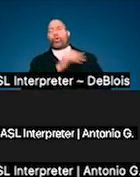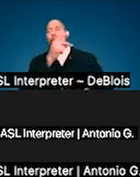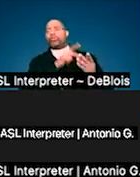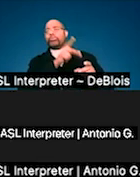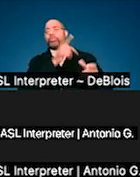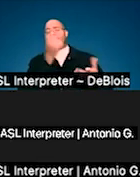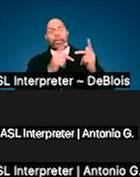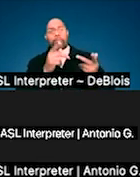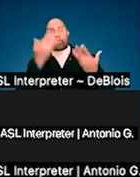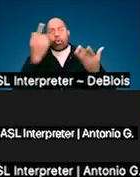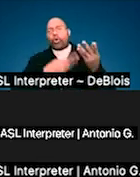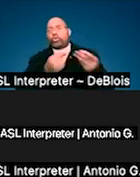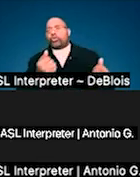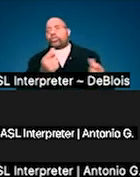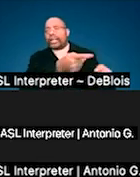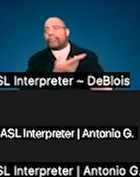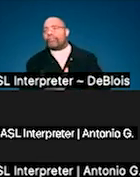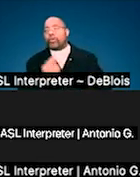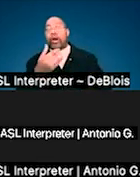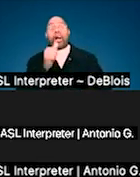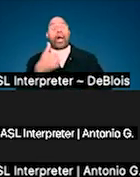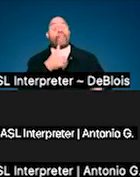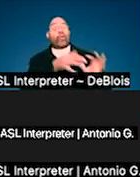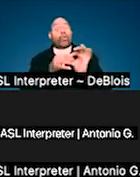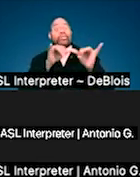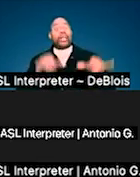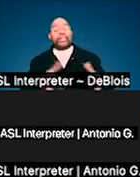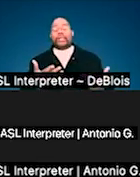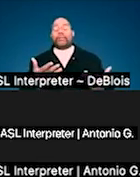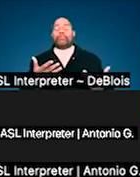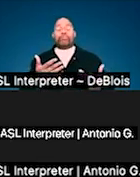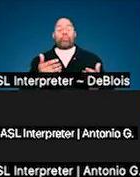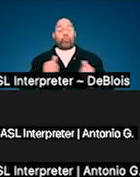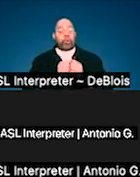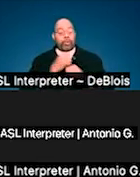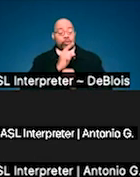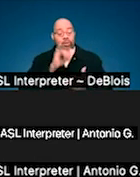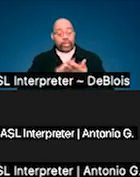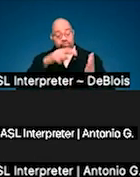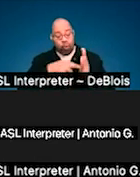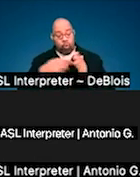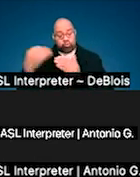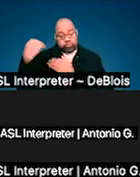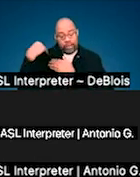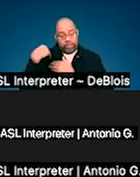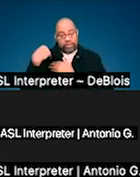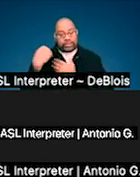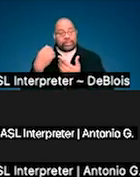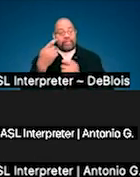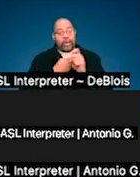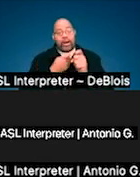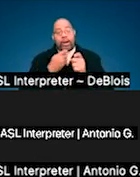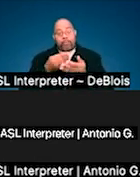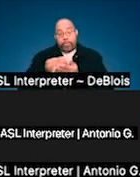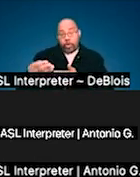don't know what the solutions are, and because there's not a coordinated system around ensuring that there are roles and responsibilities, whether it's from the